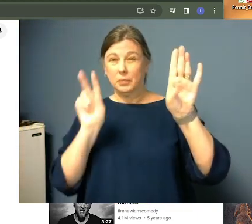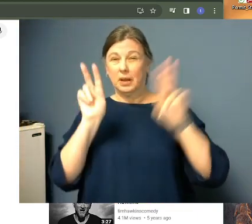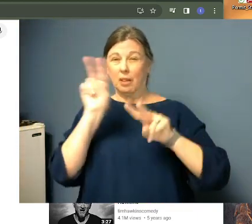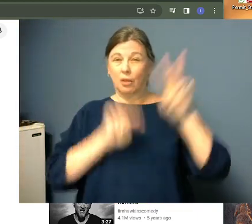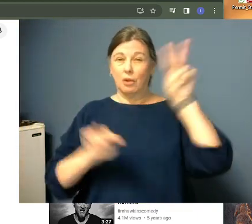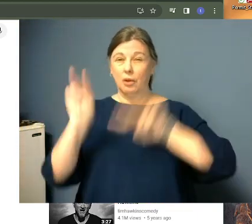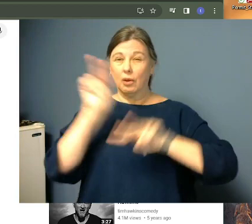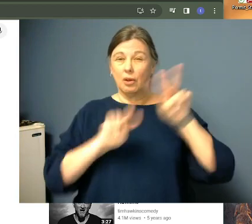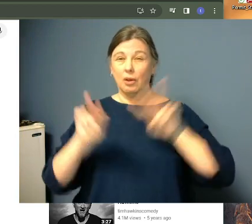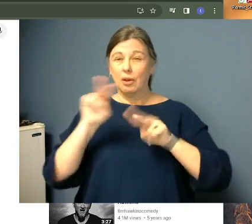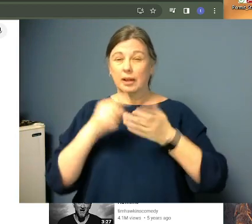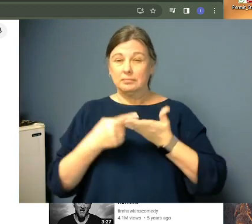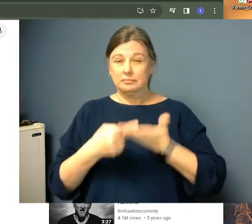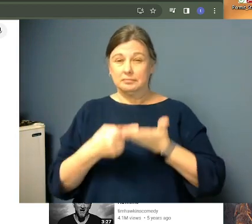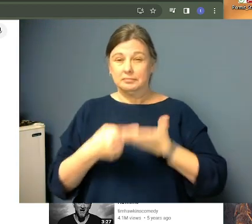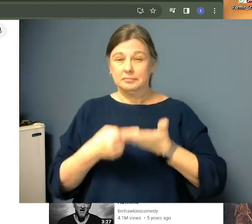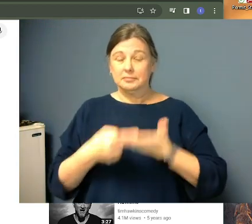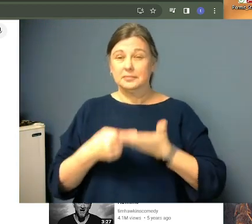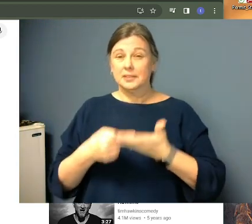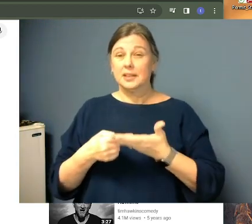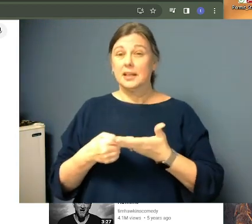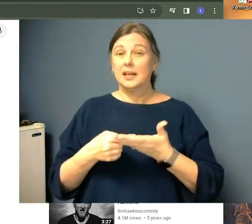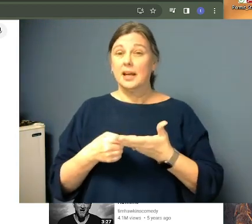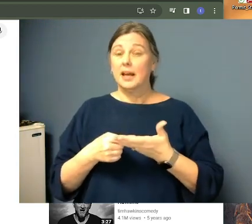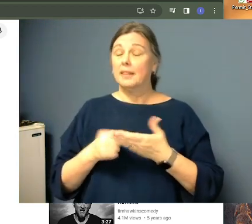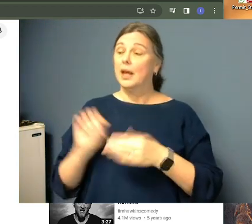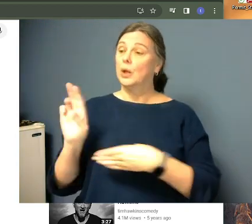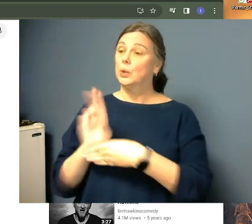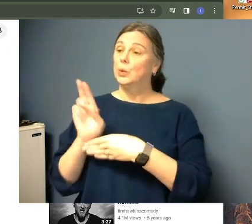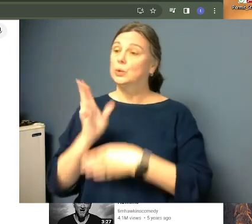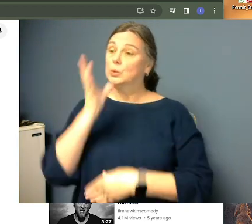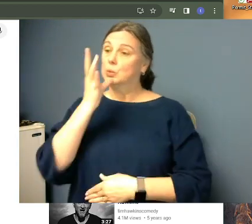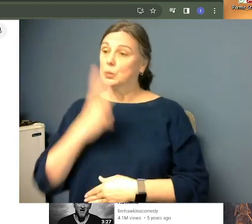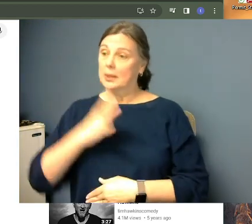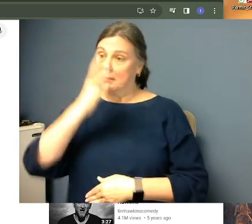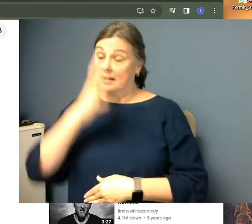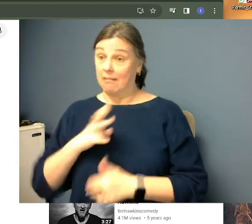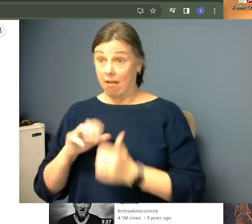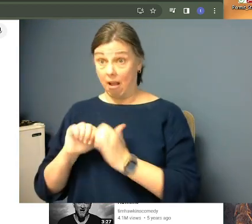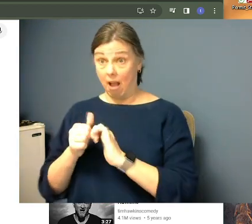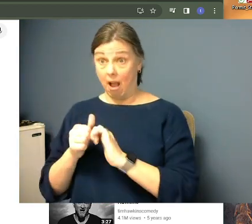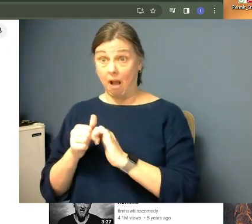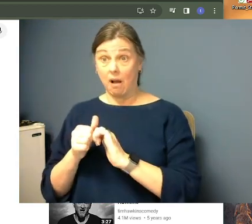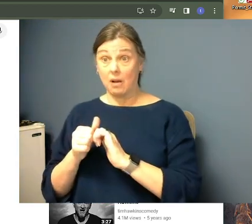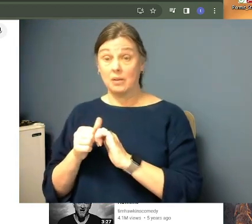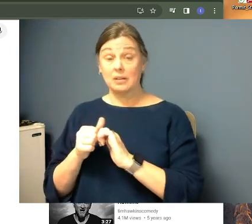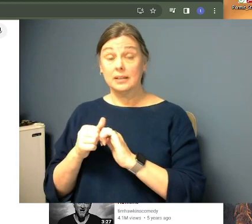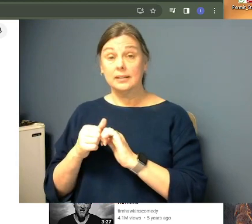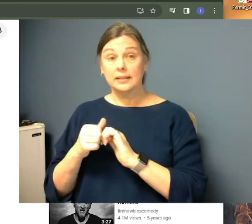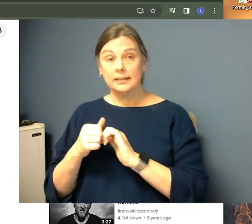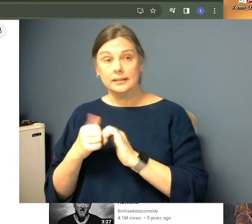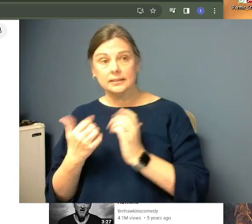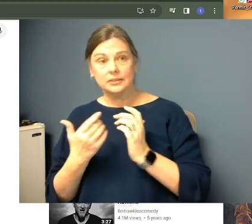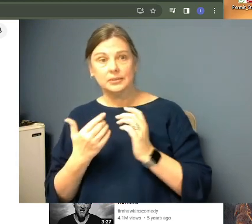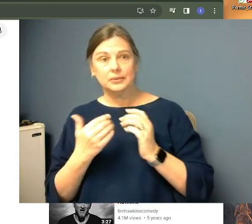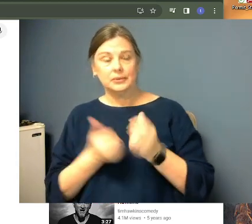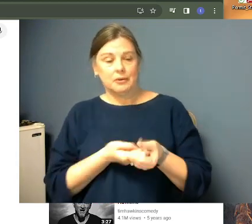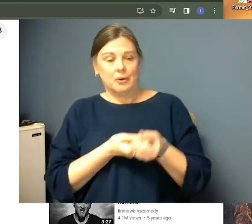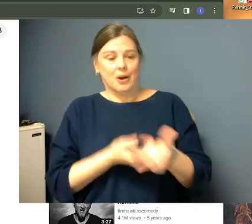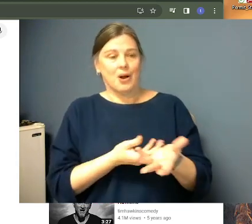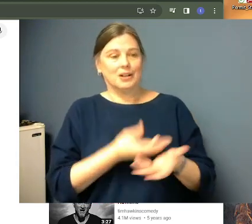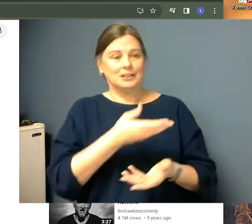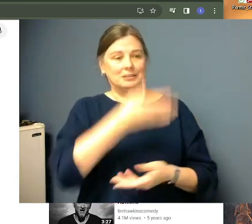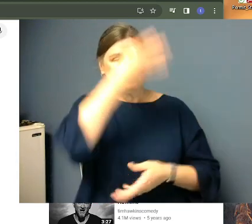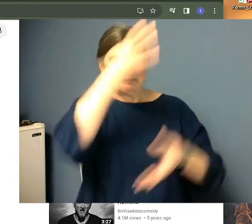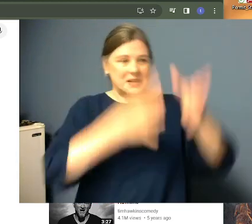used to shame men into fighting in the war, right? That liberty's been ravaged, she's been destroyed,